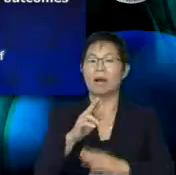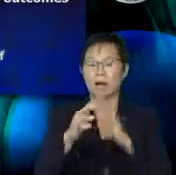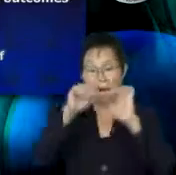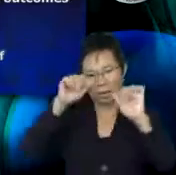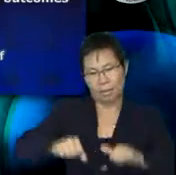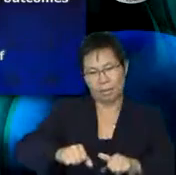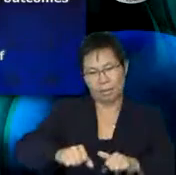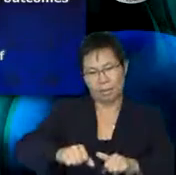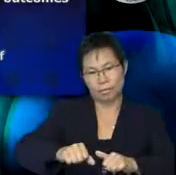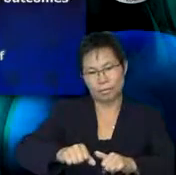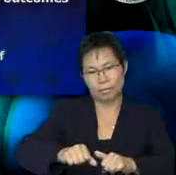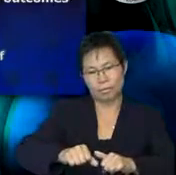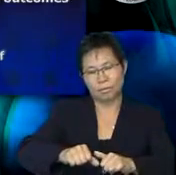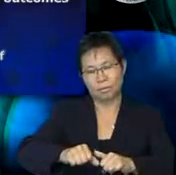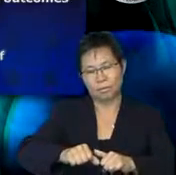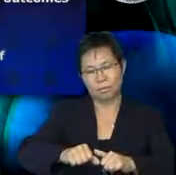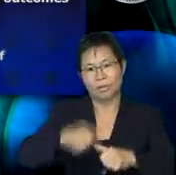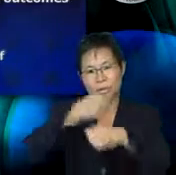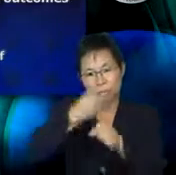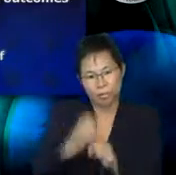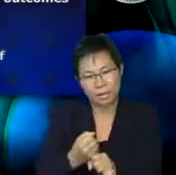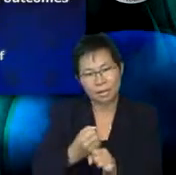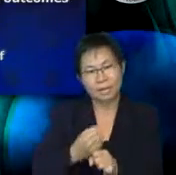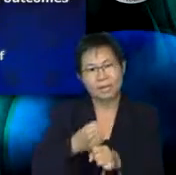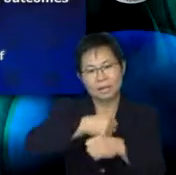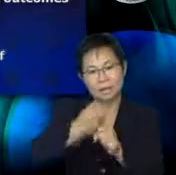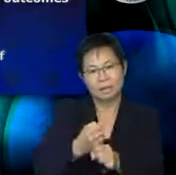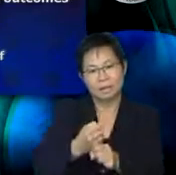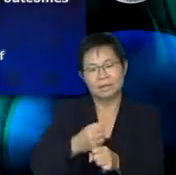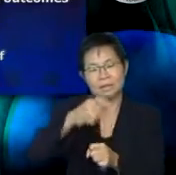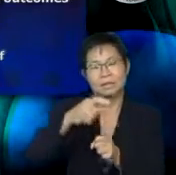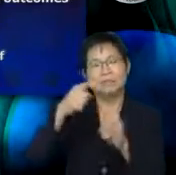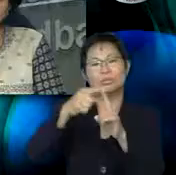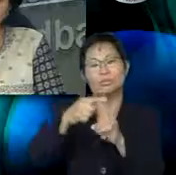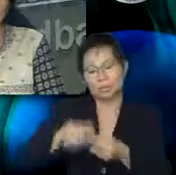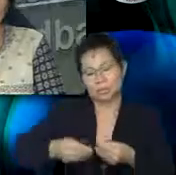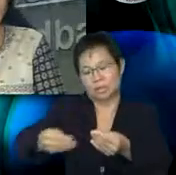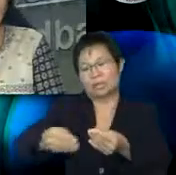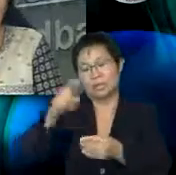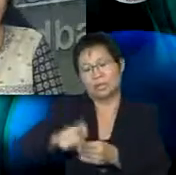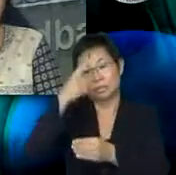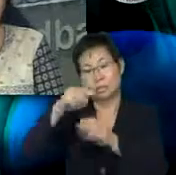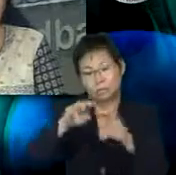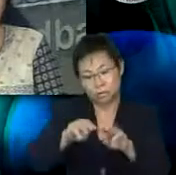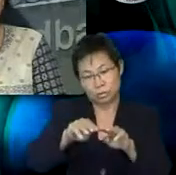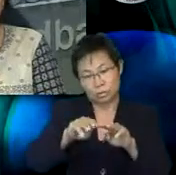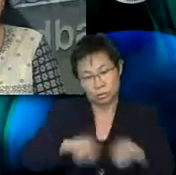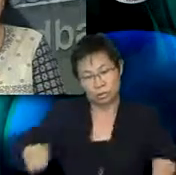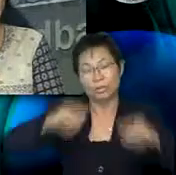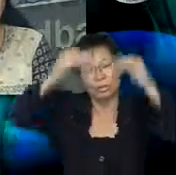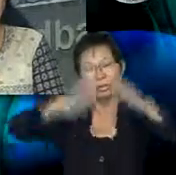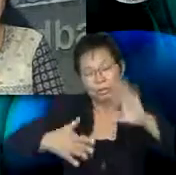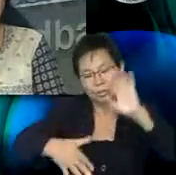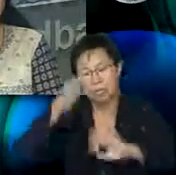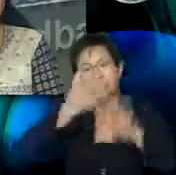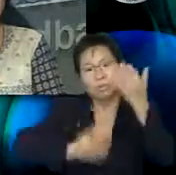to tailor the use of supplementary materials to cater to the needs of their students. Thus, a teacher can